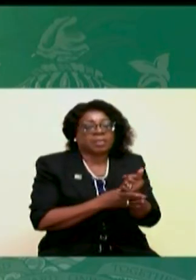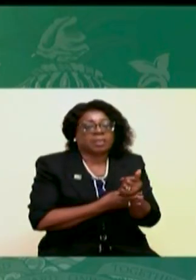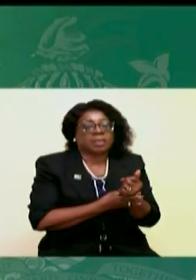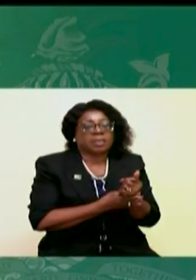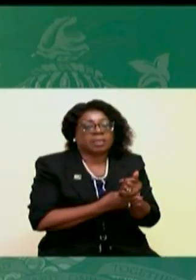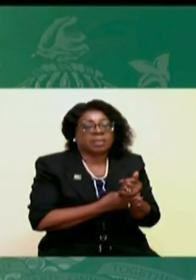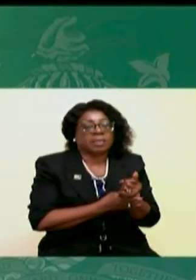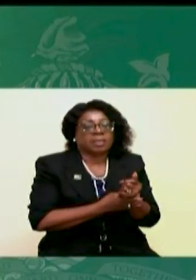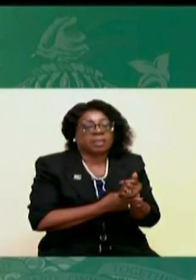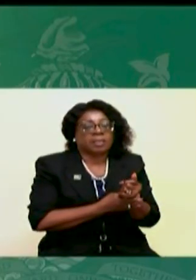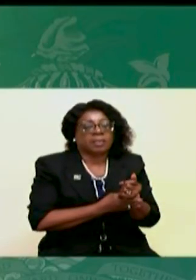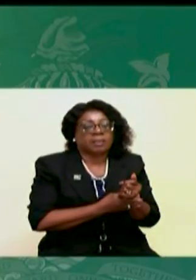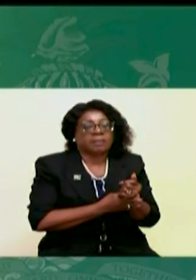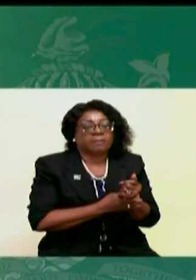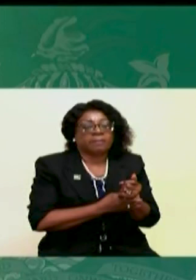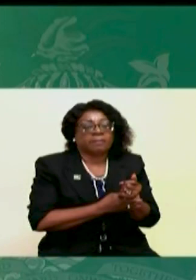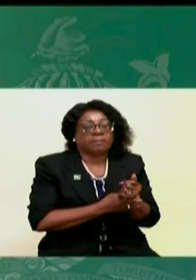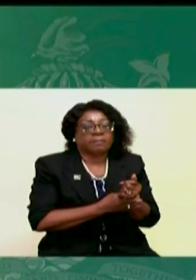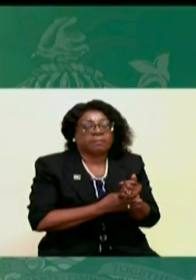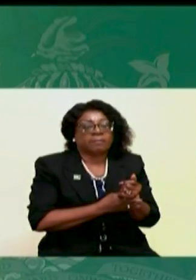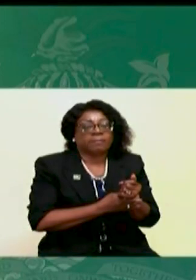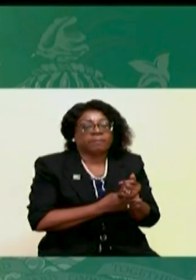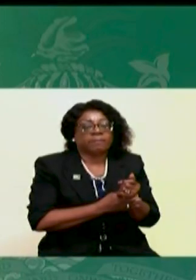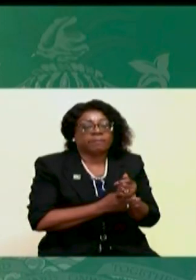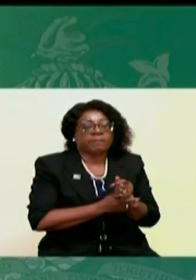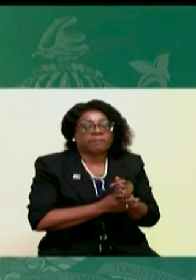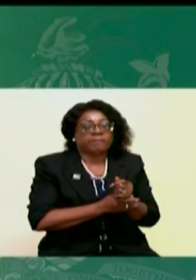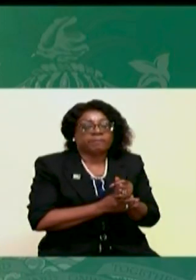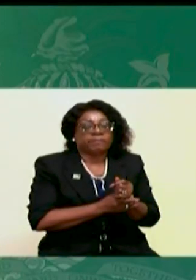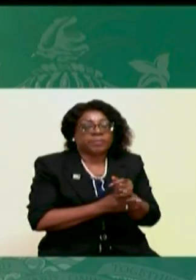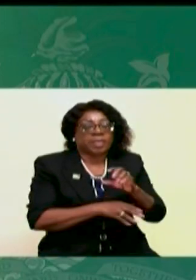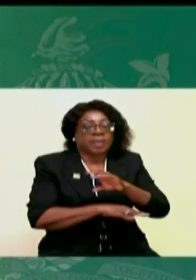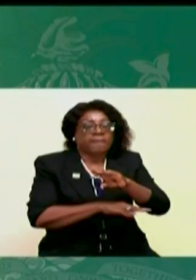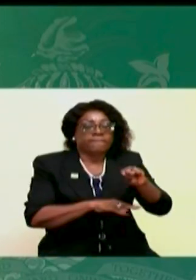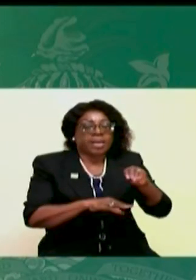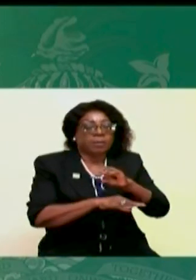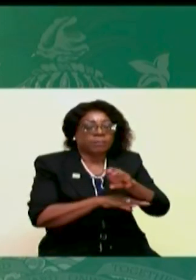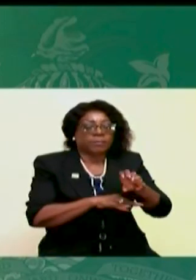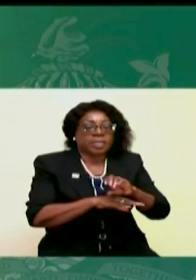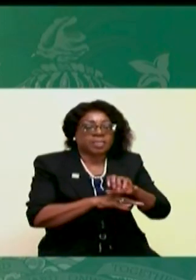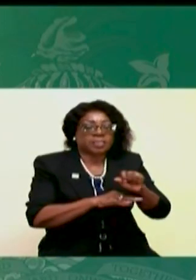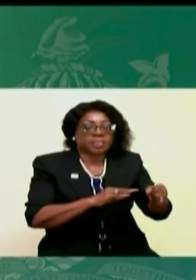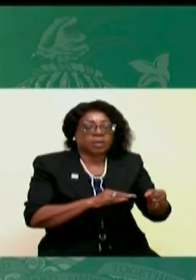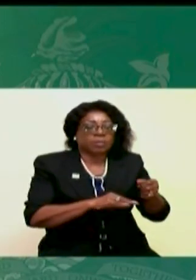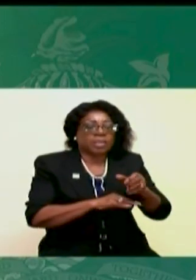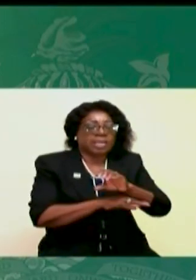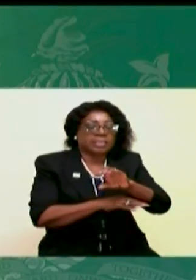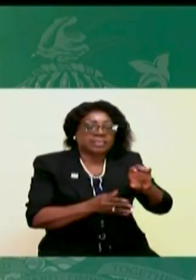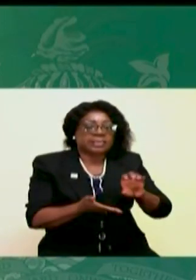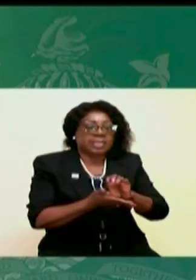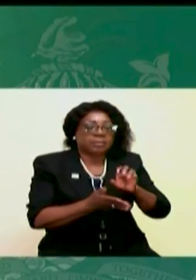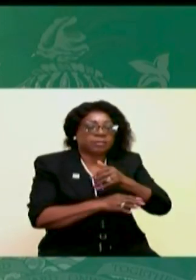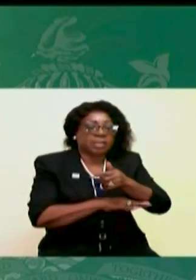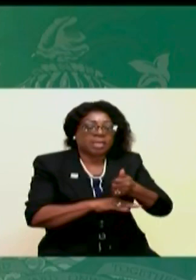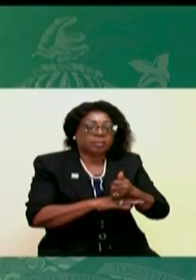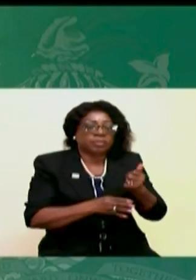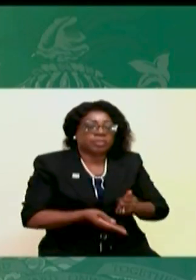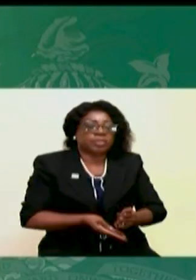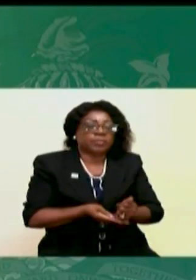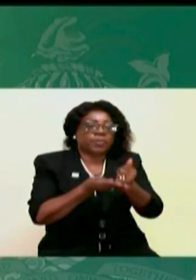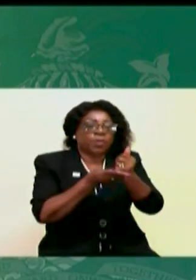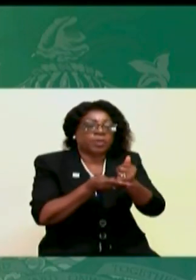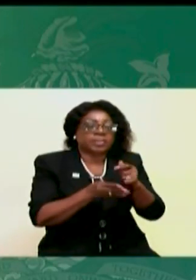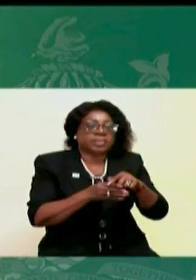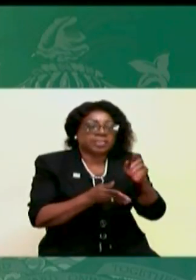Good, Madam Speaker. Madam Speaker, Mangrove Key, South and Central Andres supports this